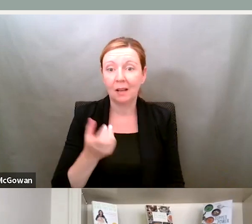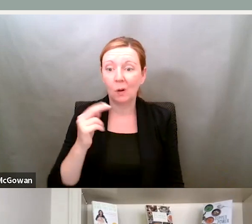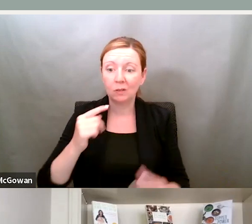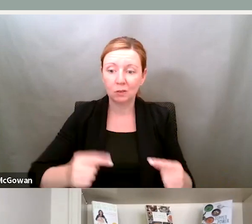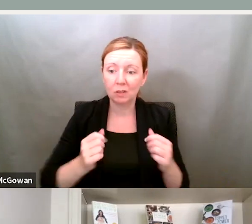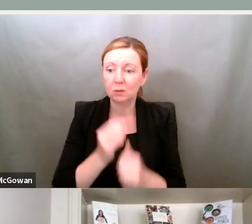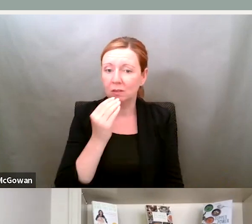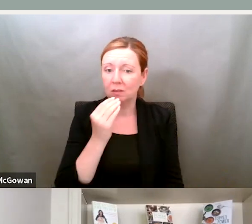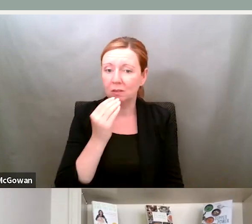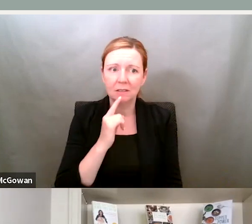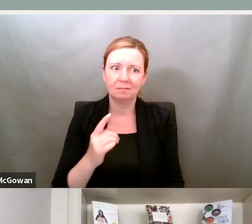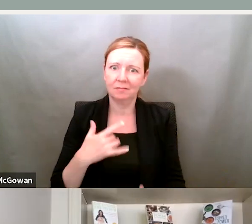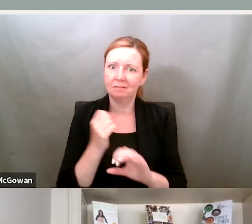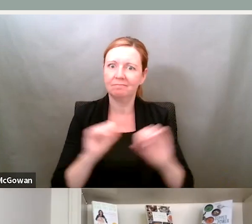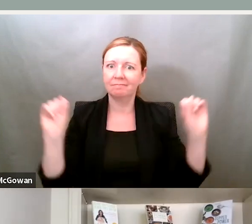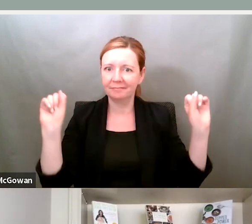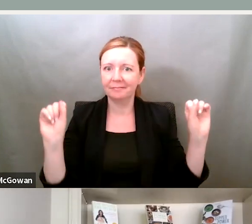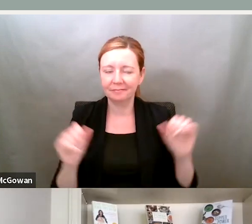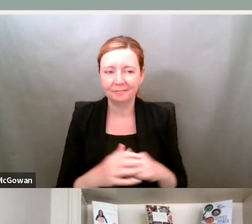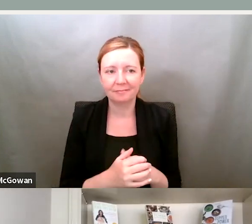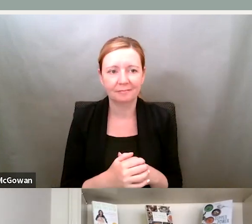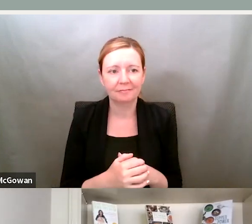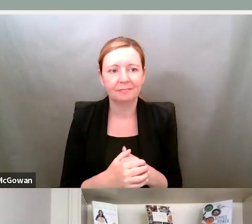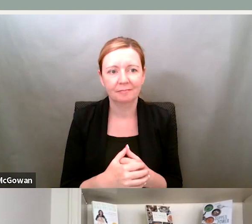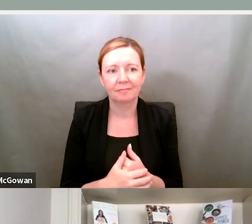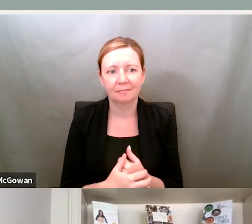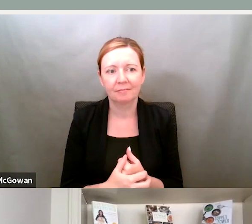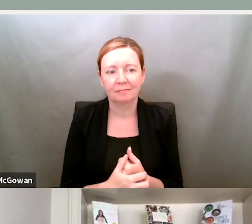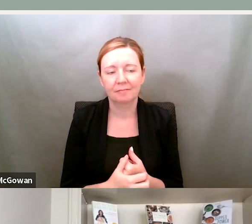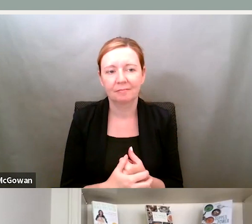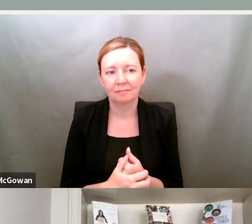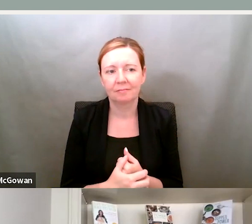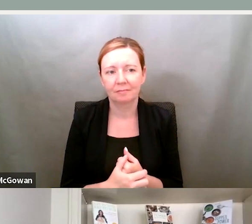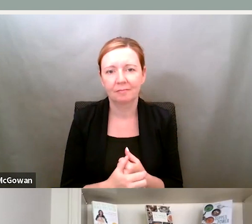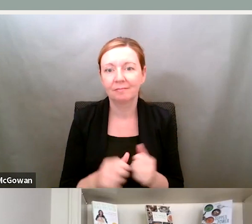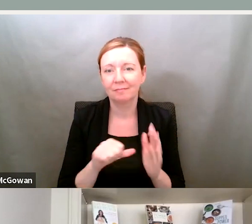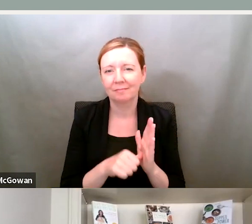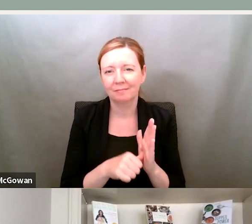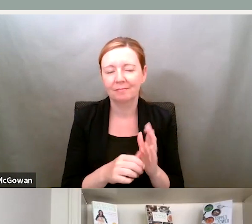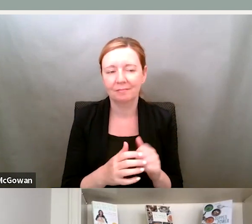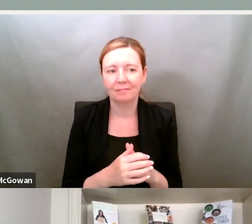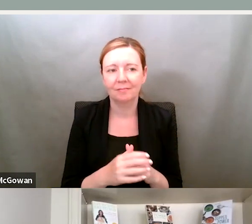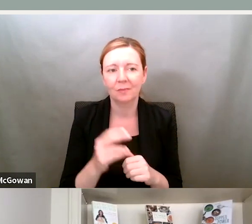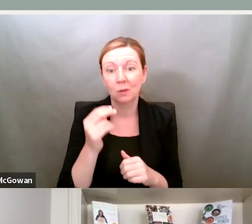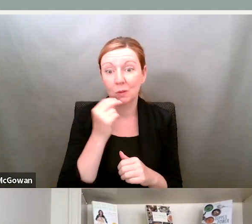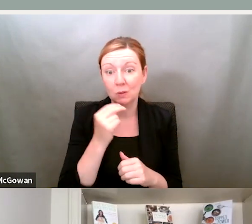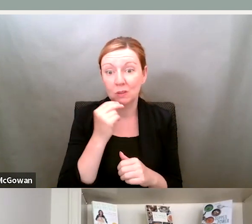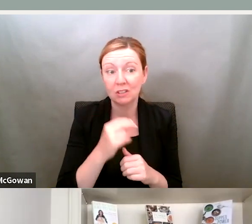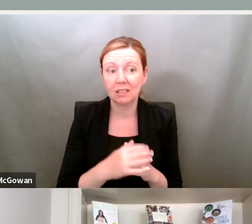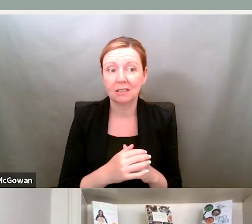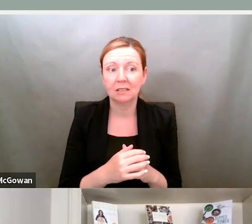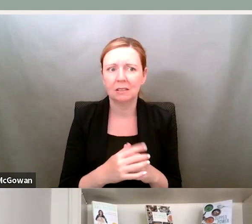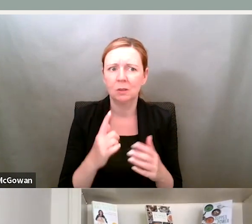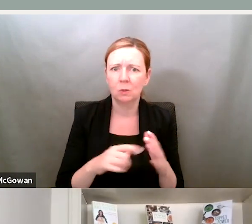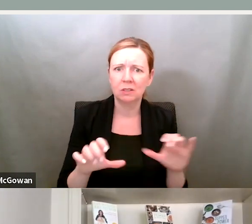food, and it's very liberating. So I did want to stress that, because in nutrition, it's like, what should I